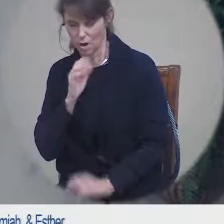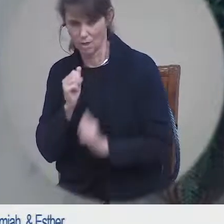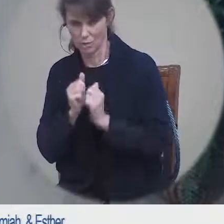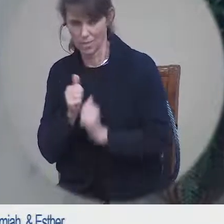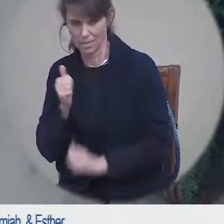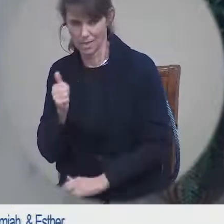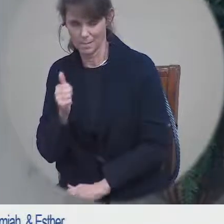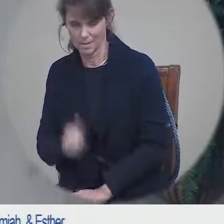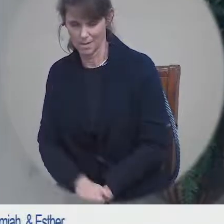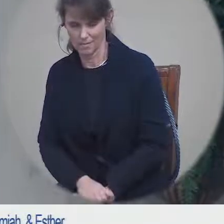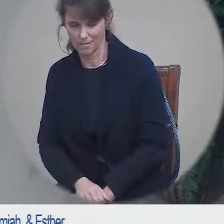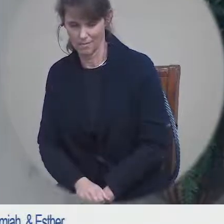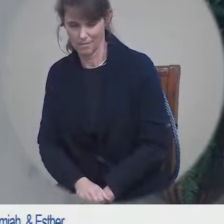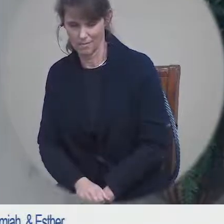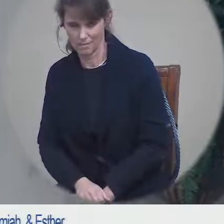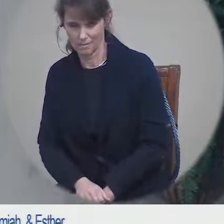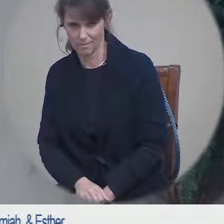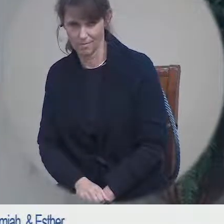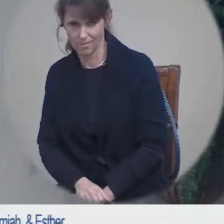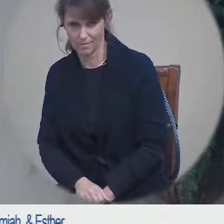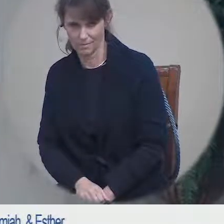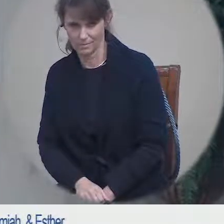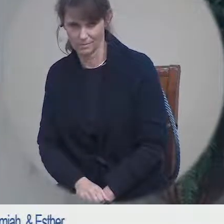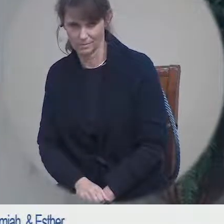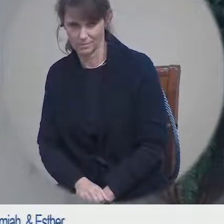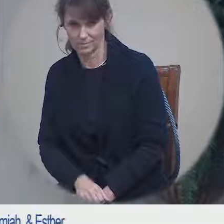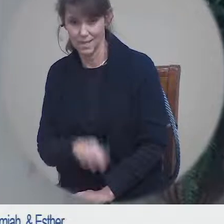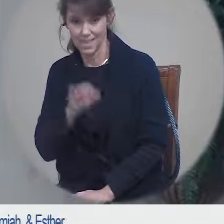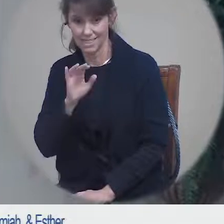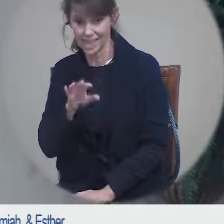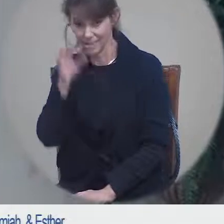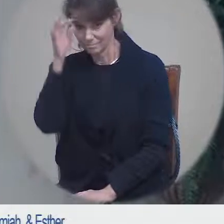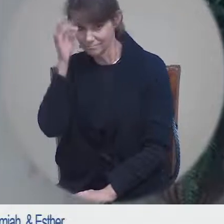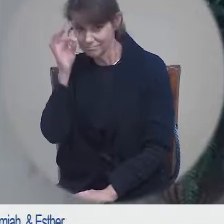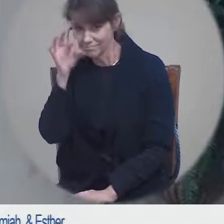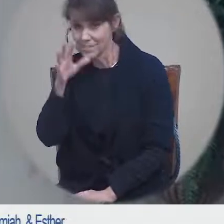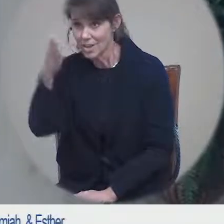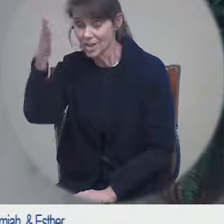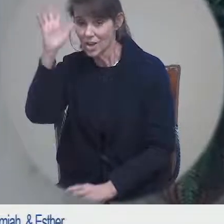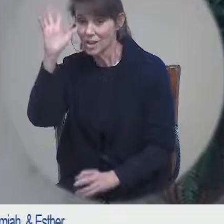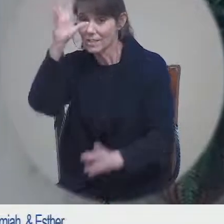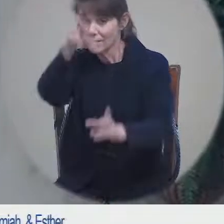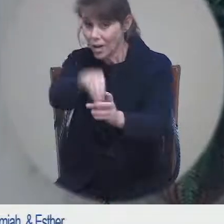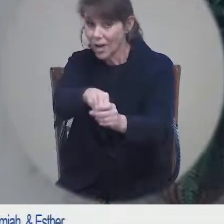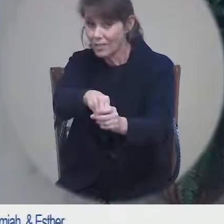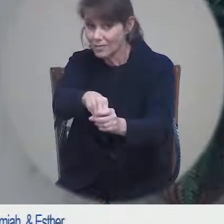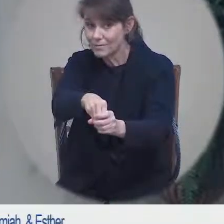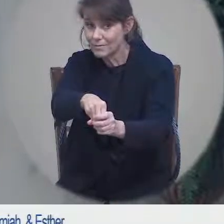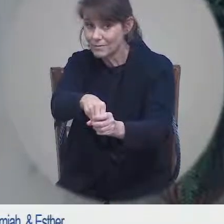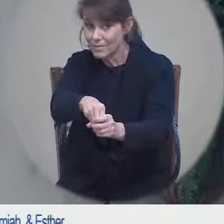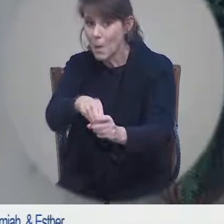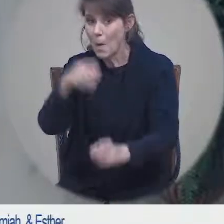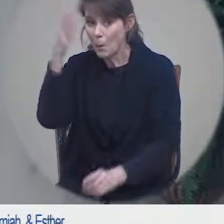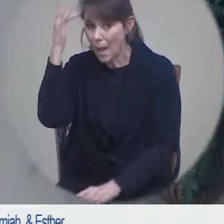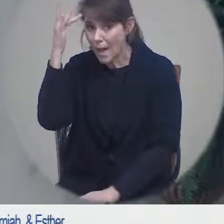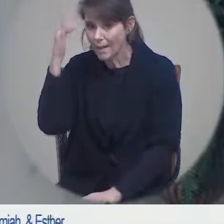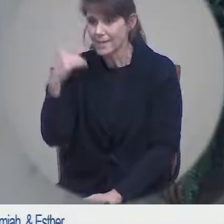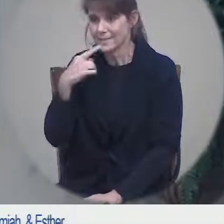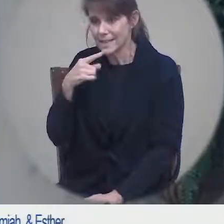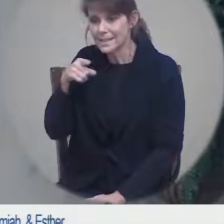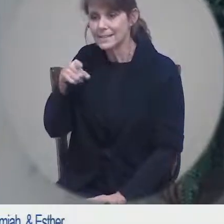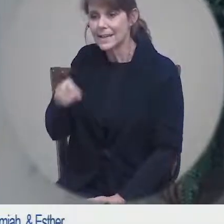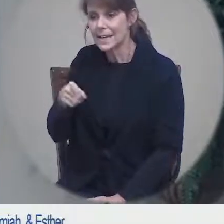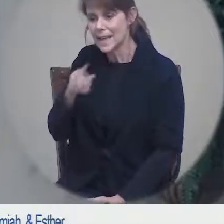Except God reveals it. This is a clue to God being behind the scenes here, because this reveals that